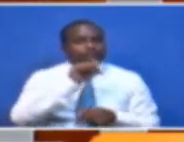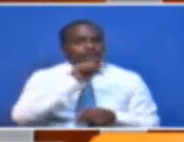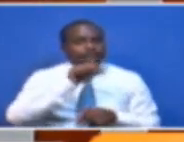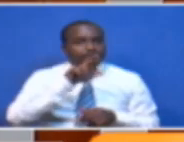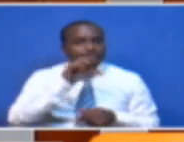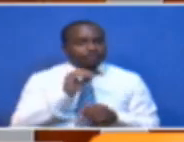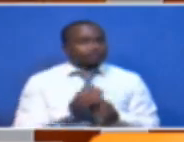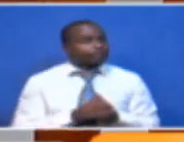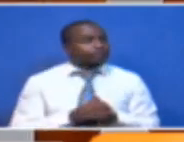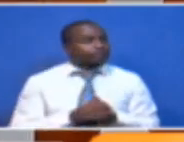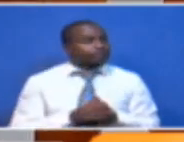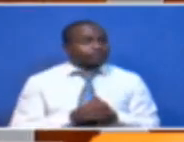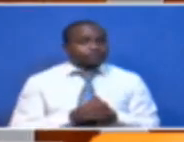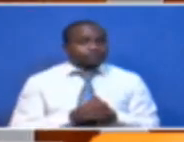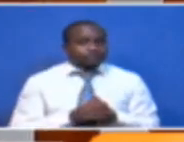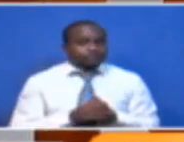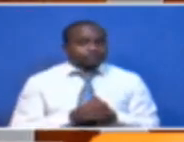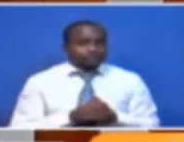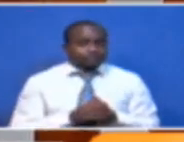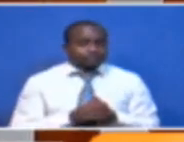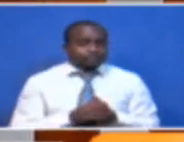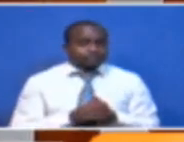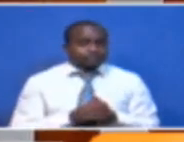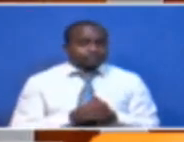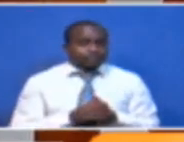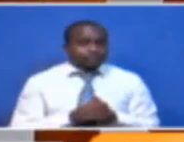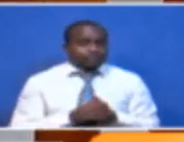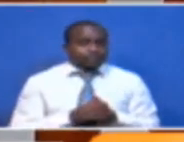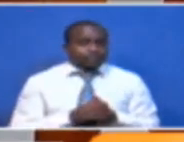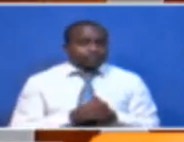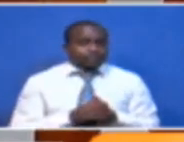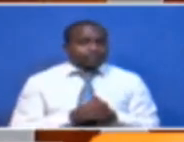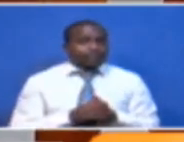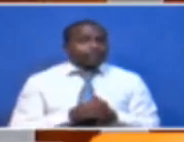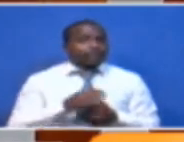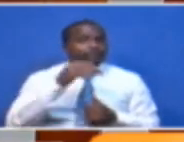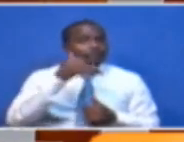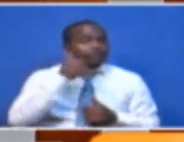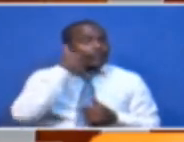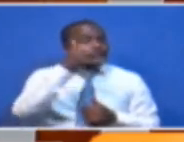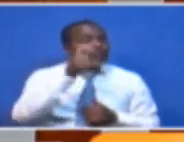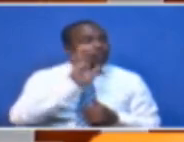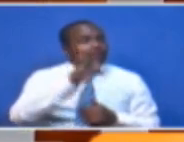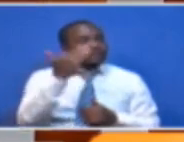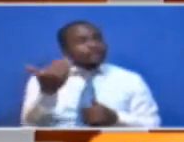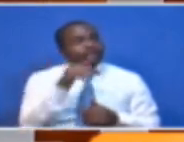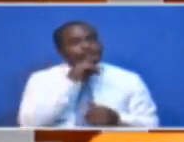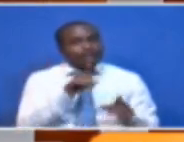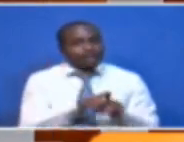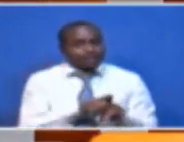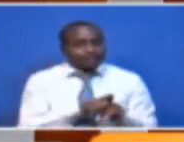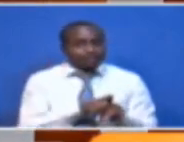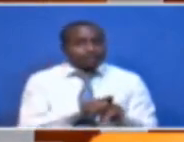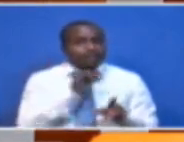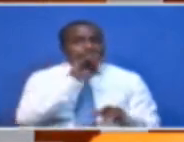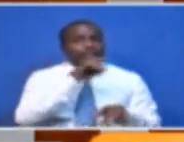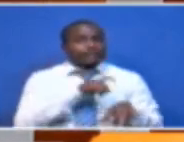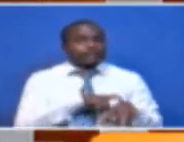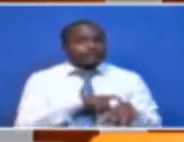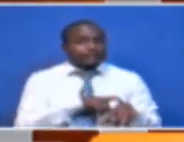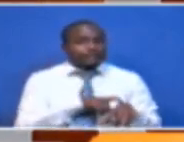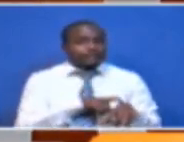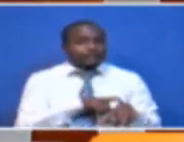major. So Elijah telephoned his younger brother. By that time, he was